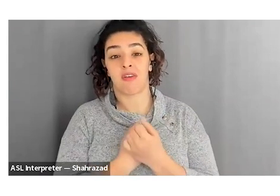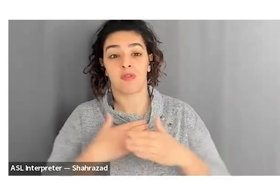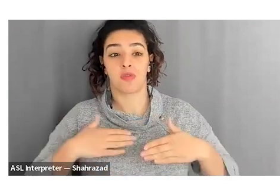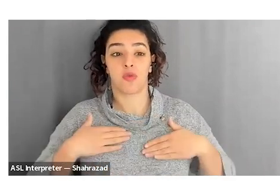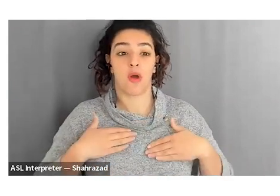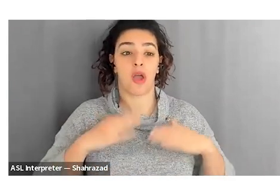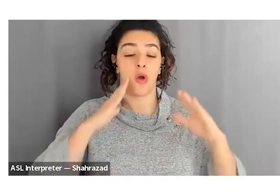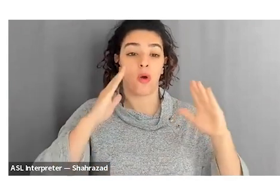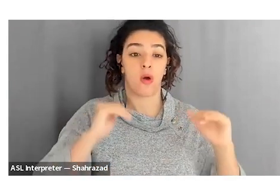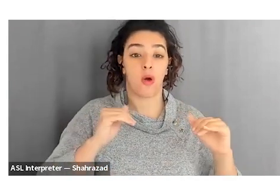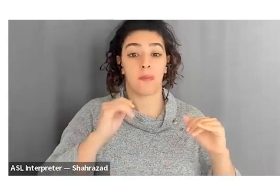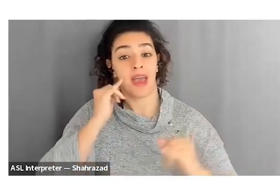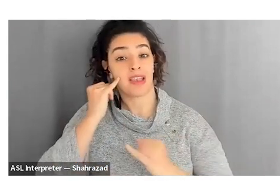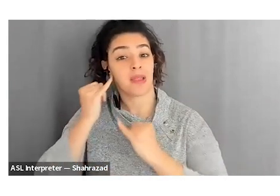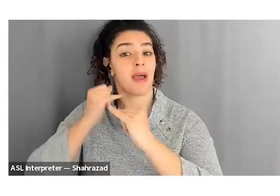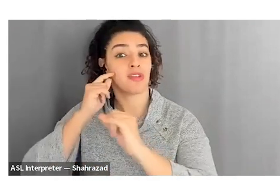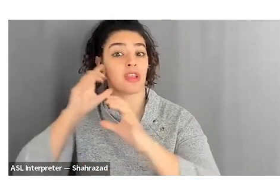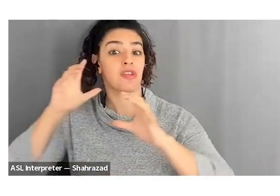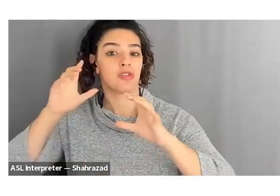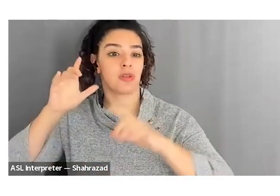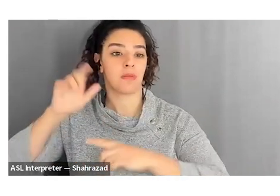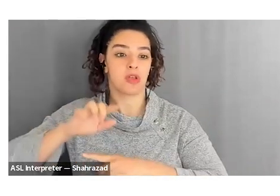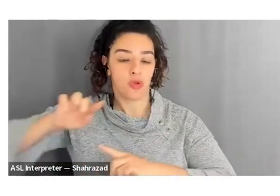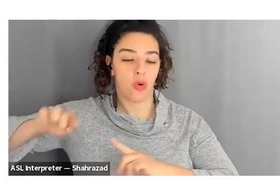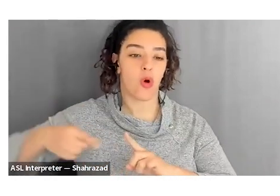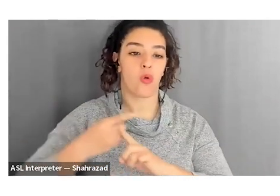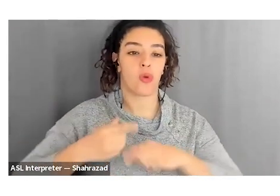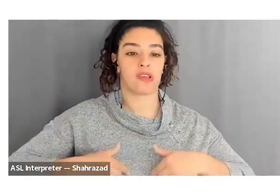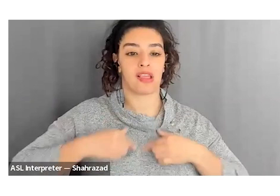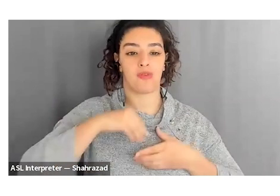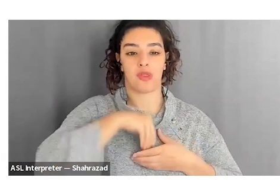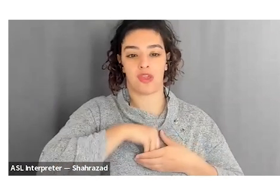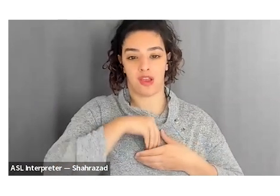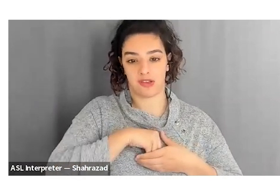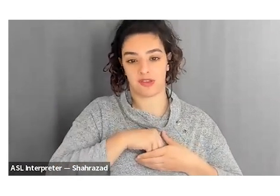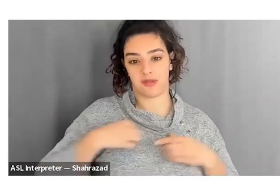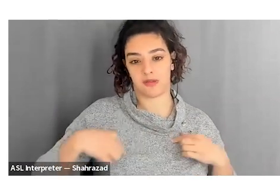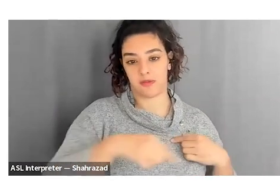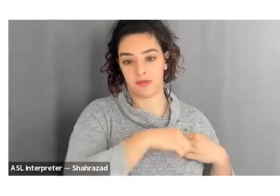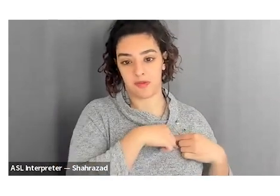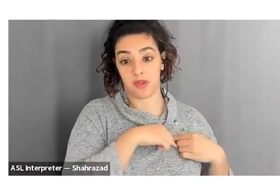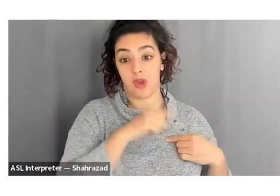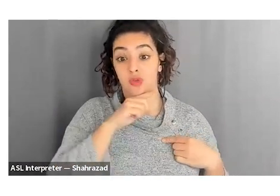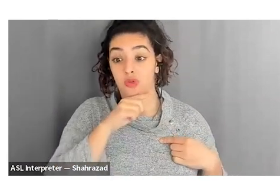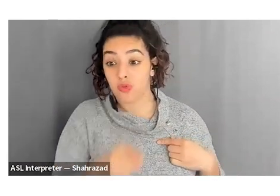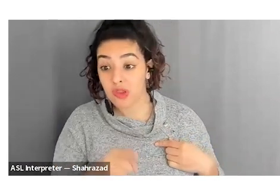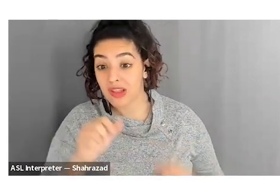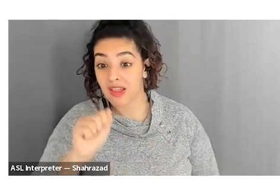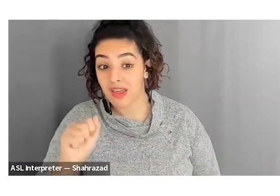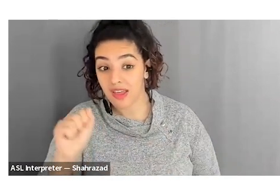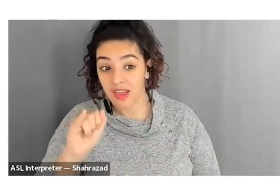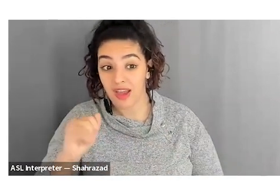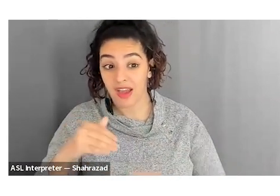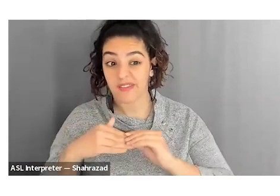us. The real AI guides the way for us, and it's our collective